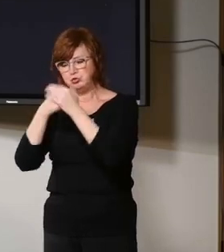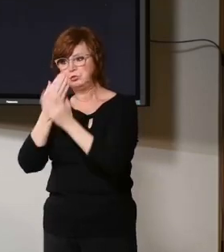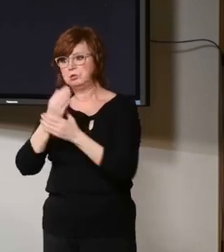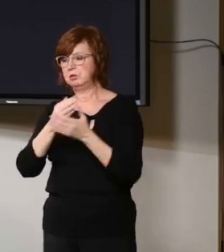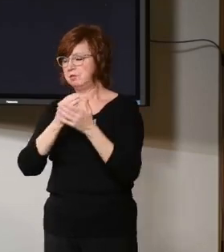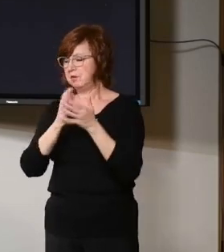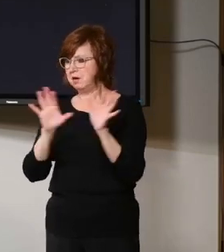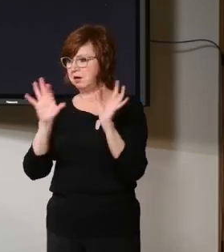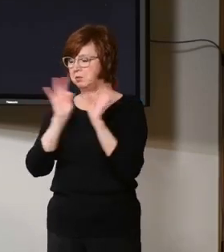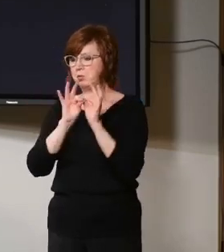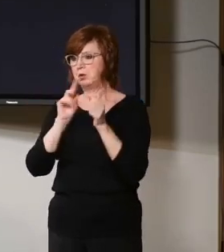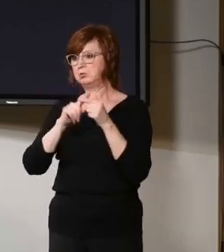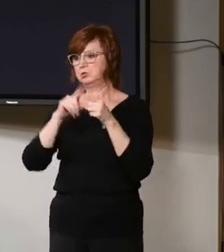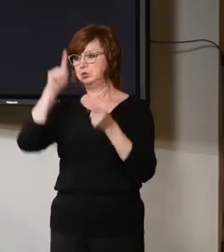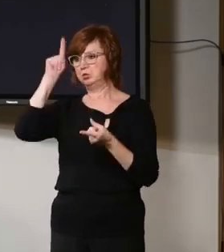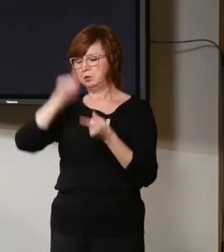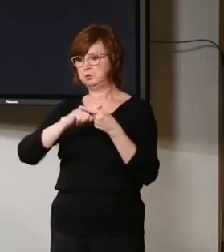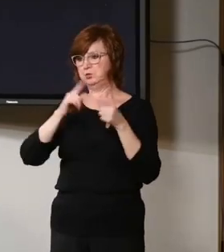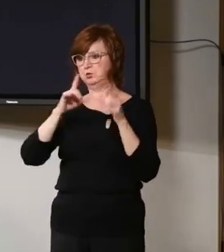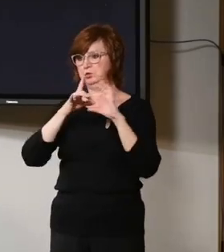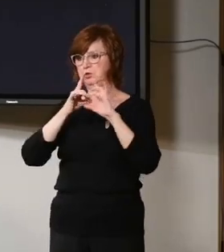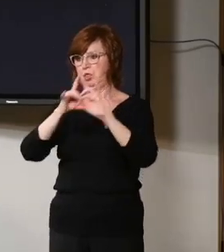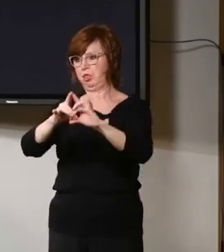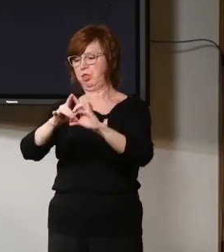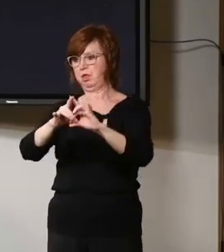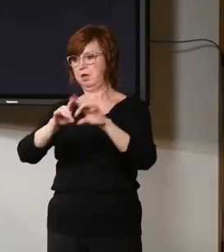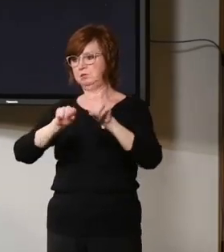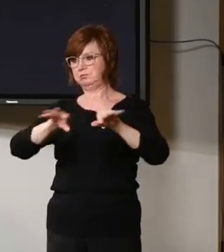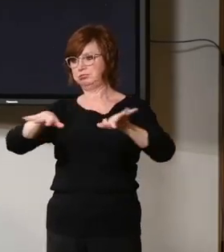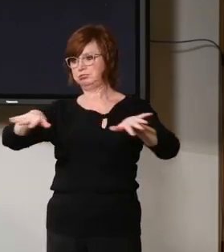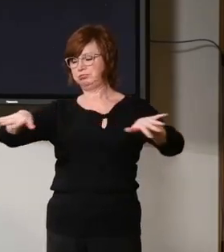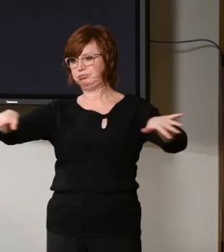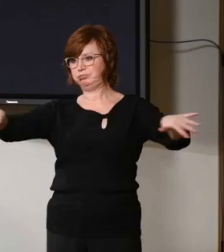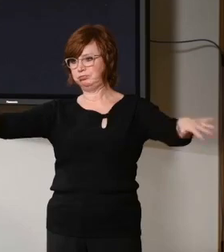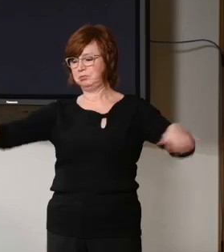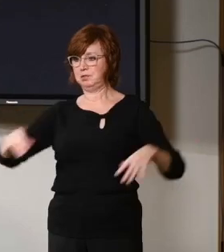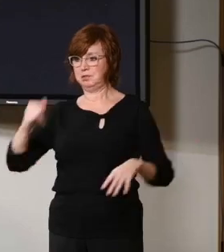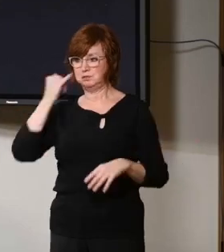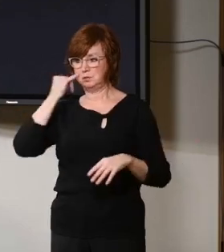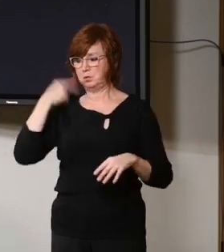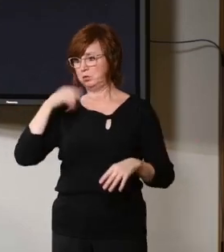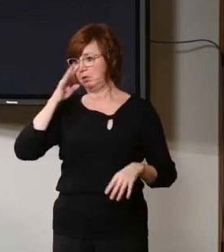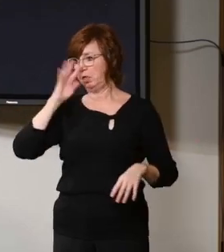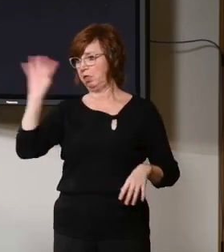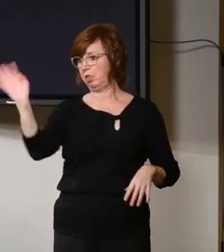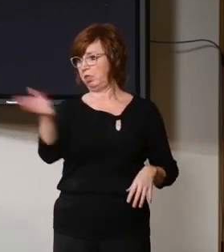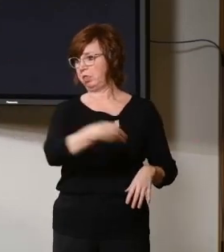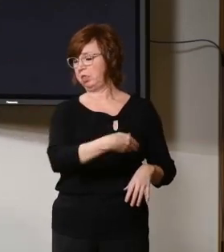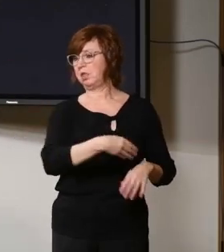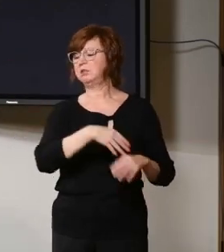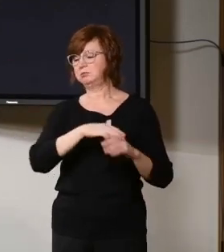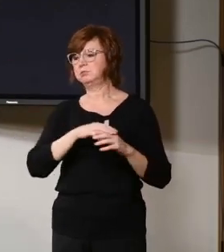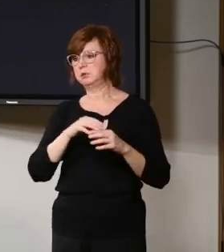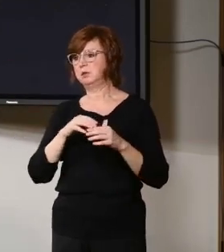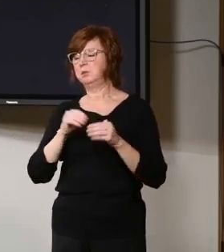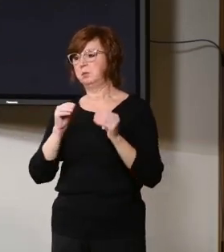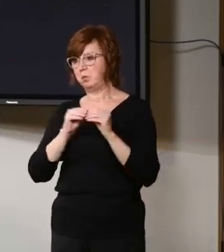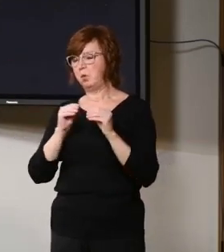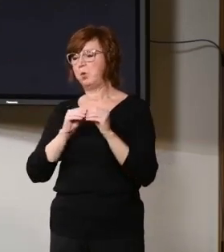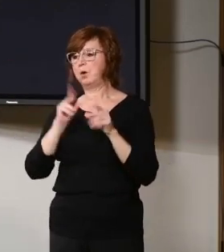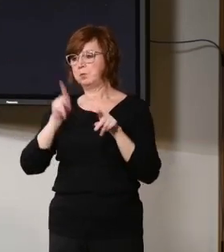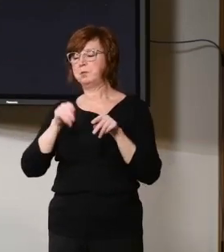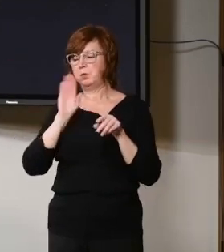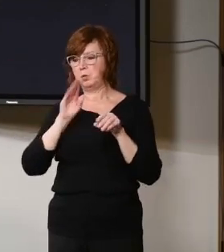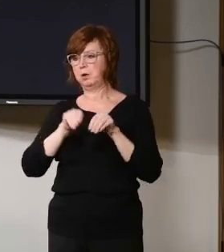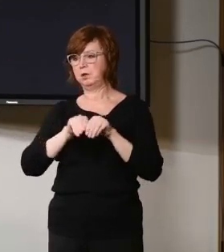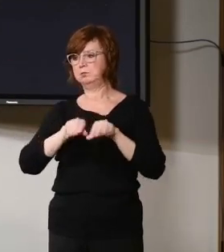And that is essential because if we don't do that, we will see more cases. And if we all do that, we will be able to flatten the